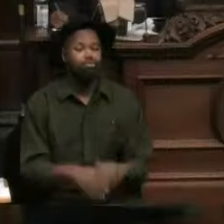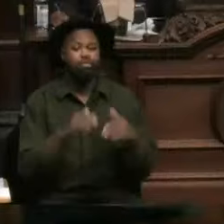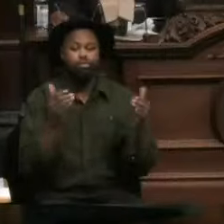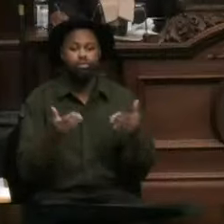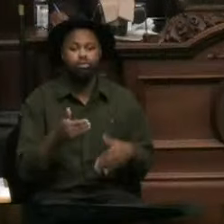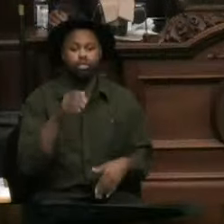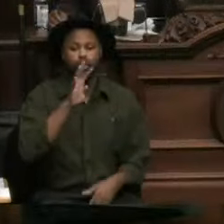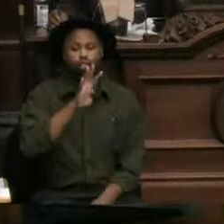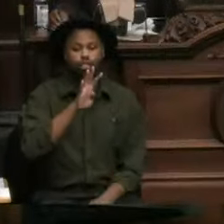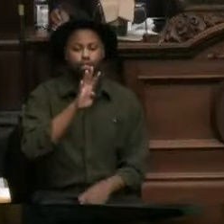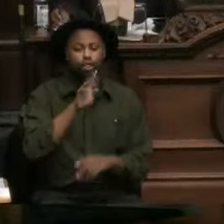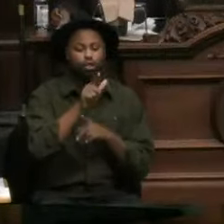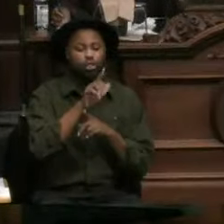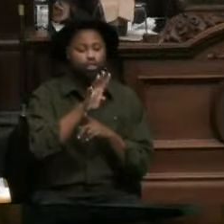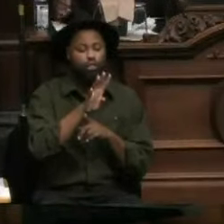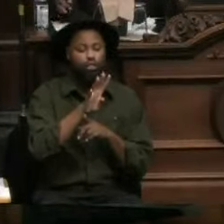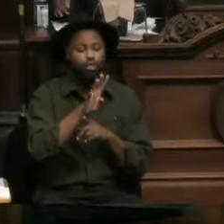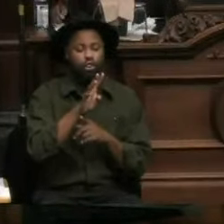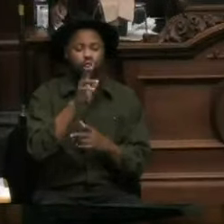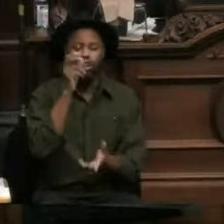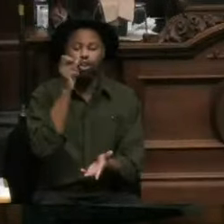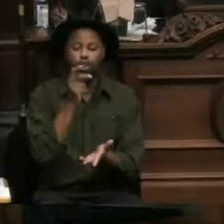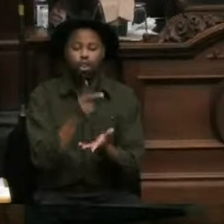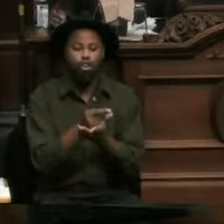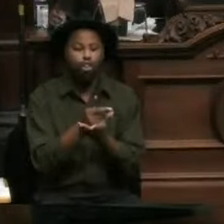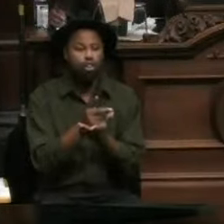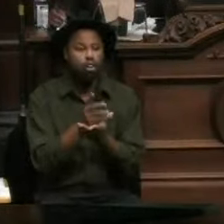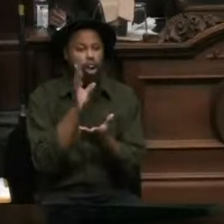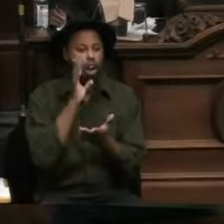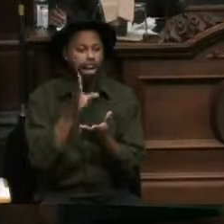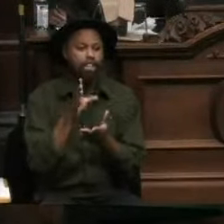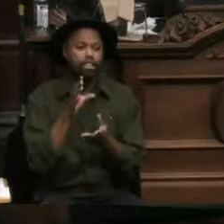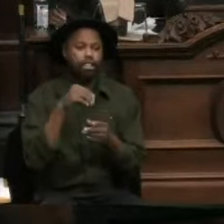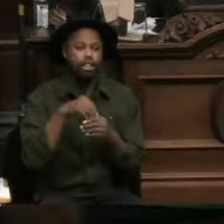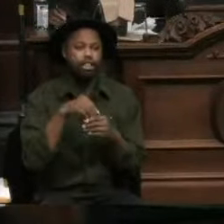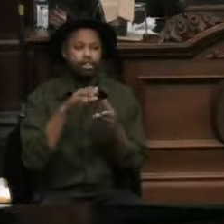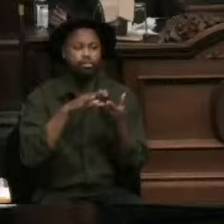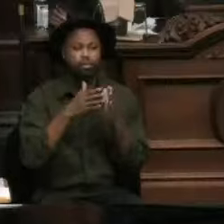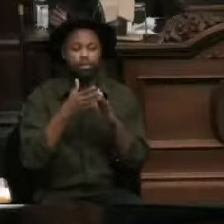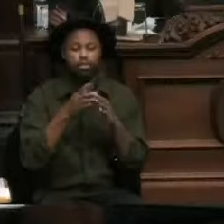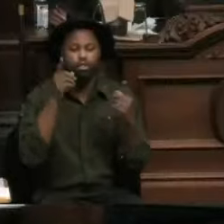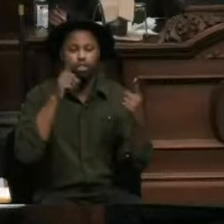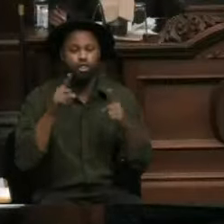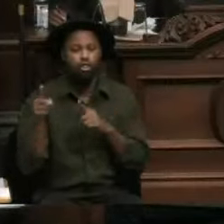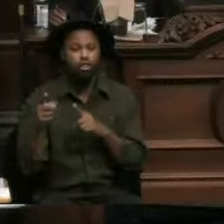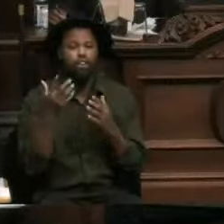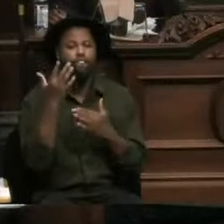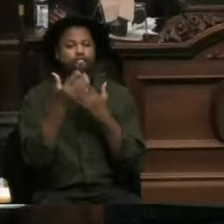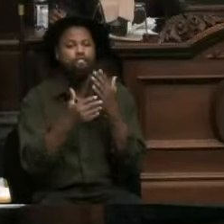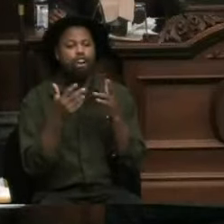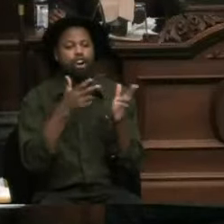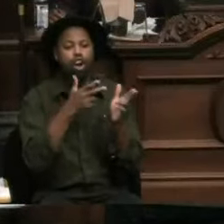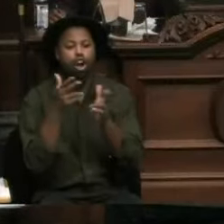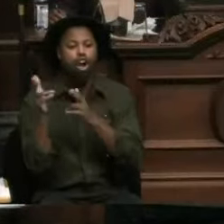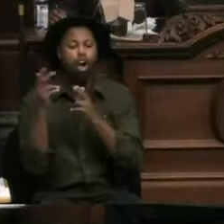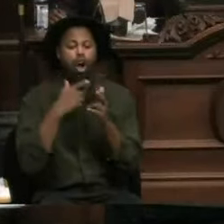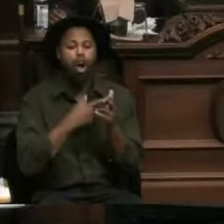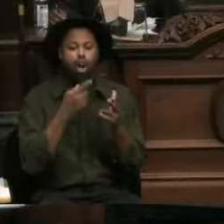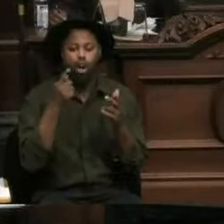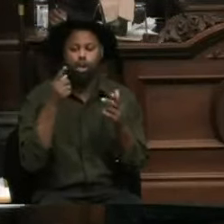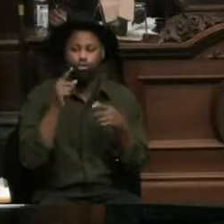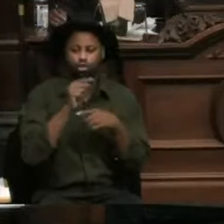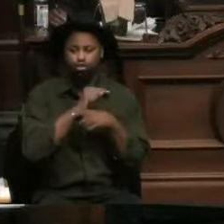Introductory number 424, authorizing an intermunicipal agreement with the County of Monroe for a firearms instruction program. All in favor, please say